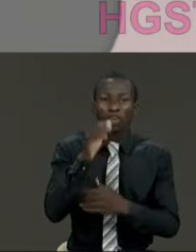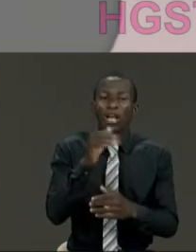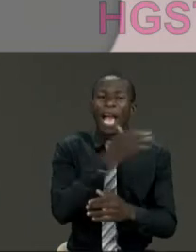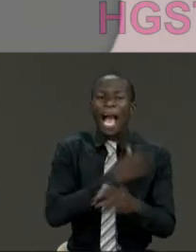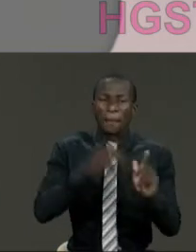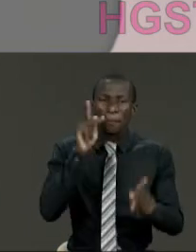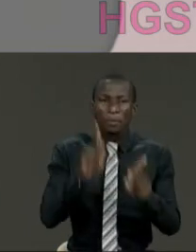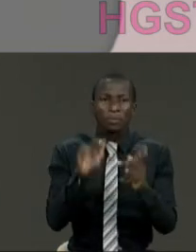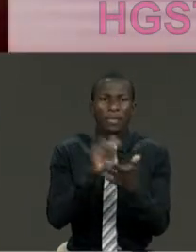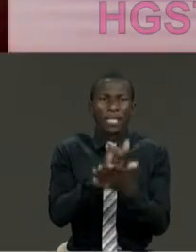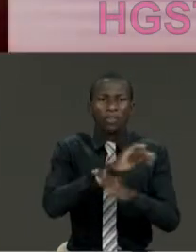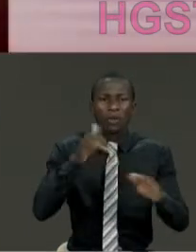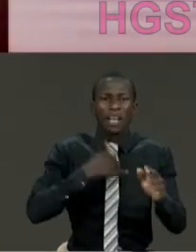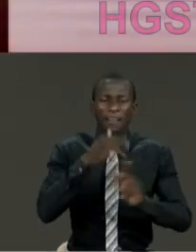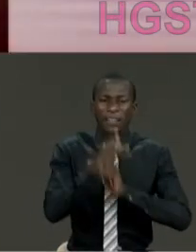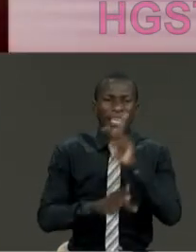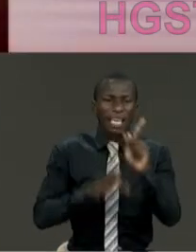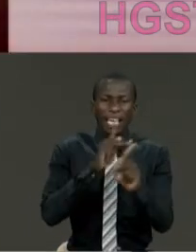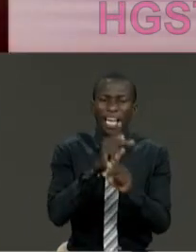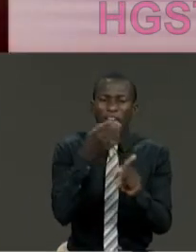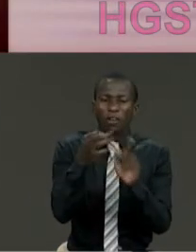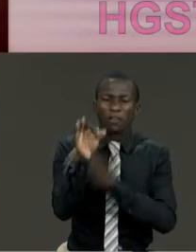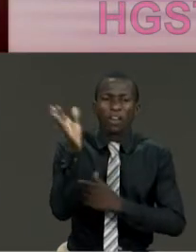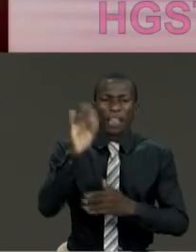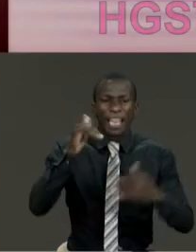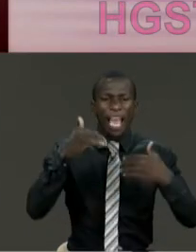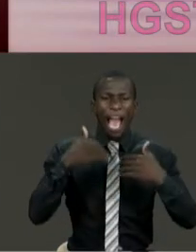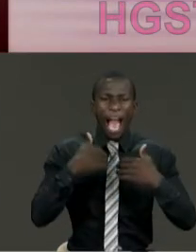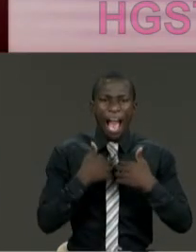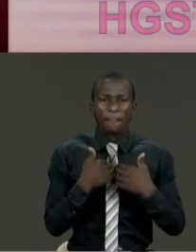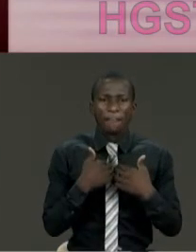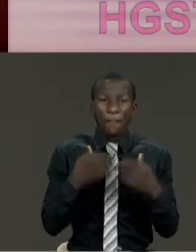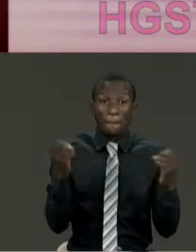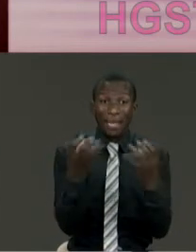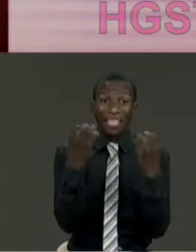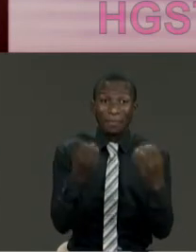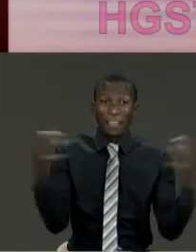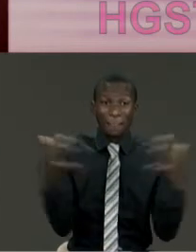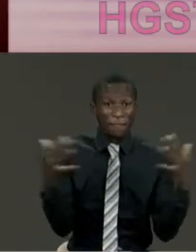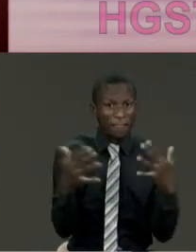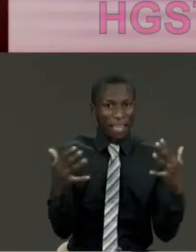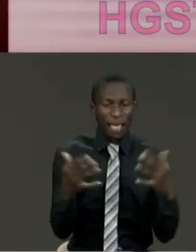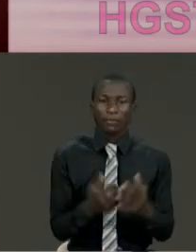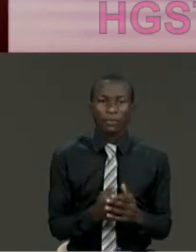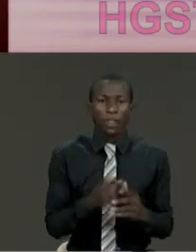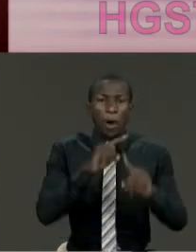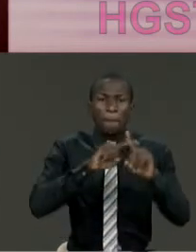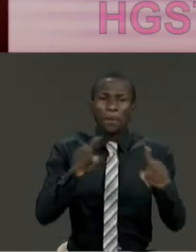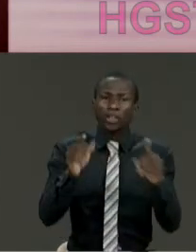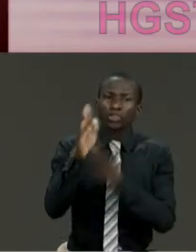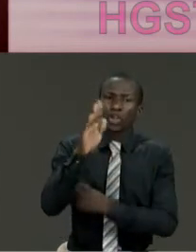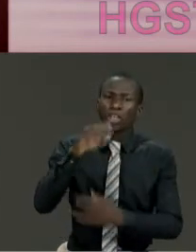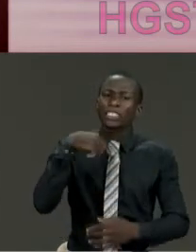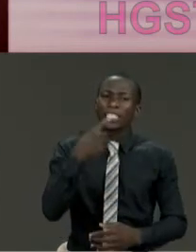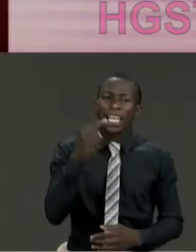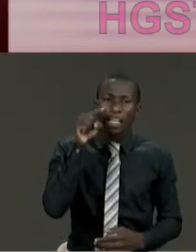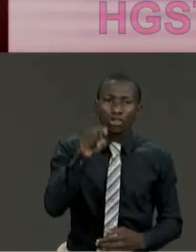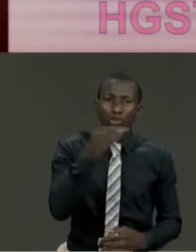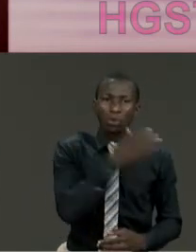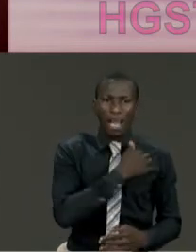they have. Lot of fear in their hearts. But God is saying to you and I